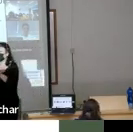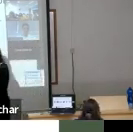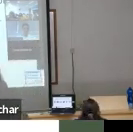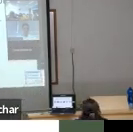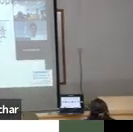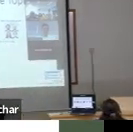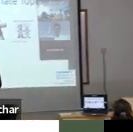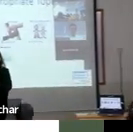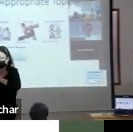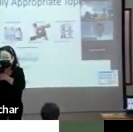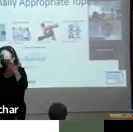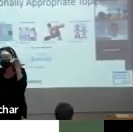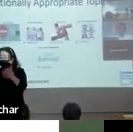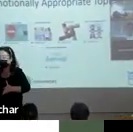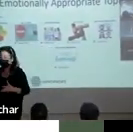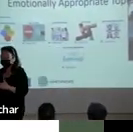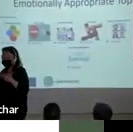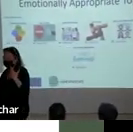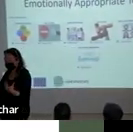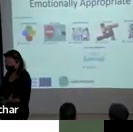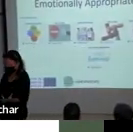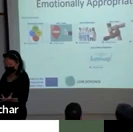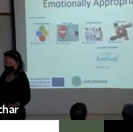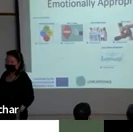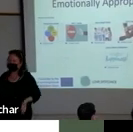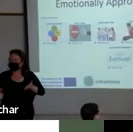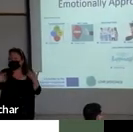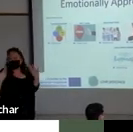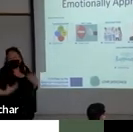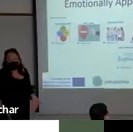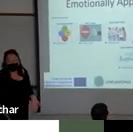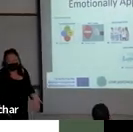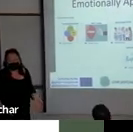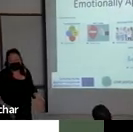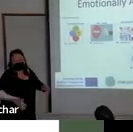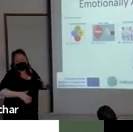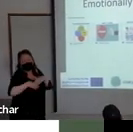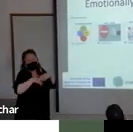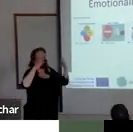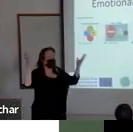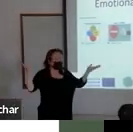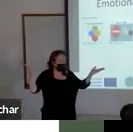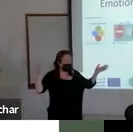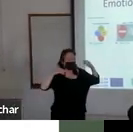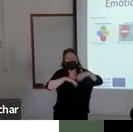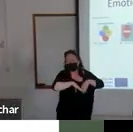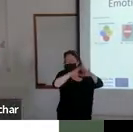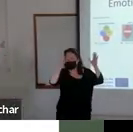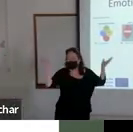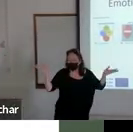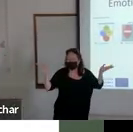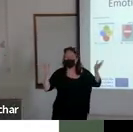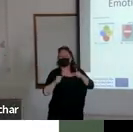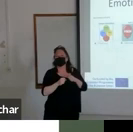were relevant to their lives. These are young people in their 20s. They care about body image. They care about love. They care